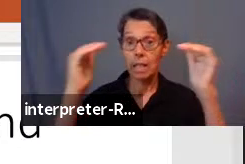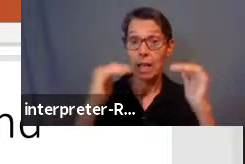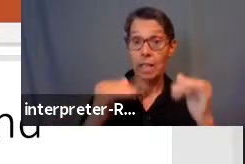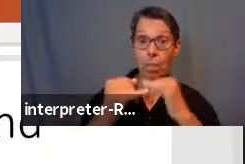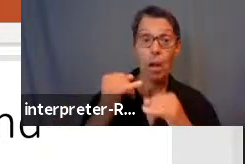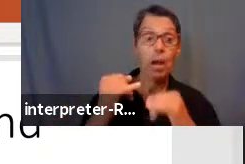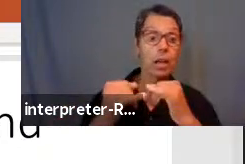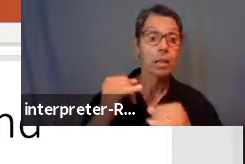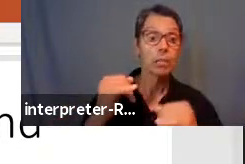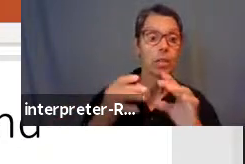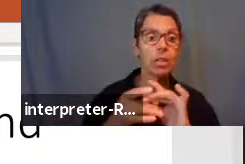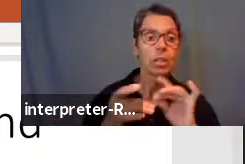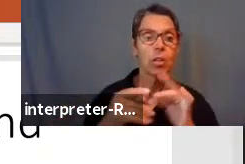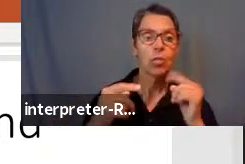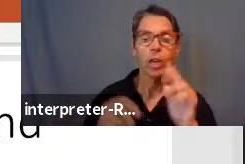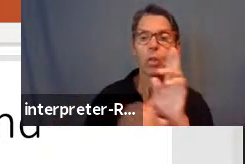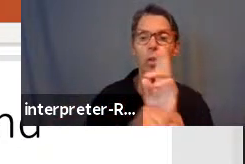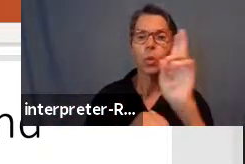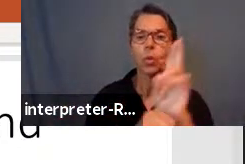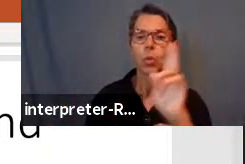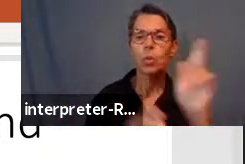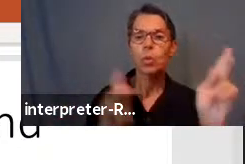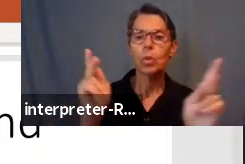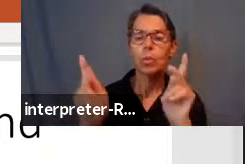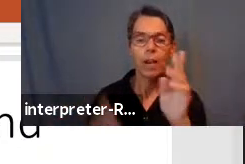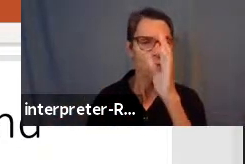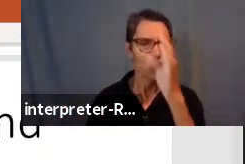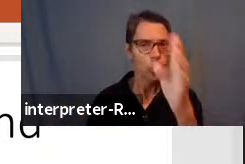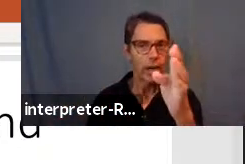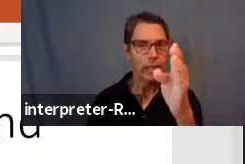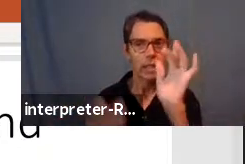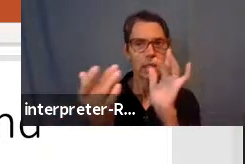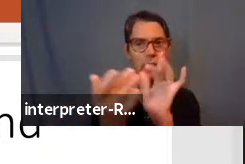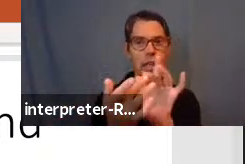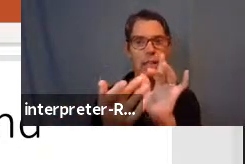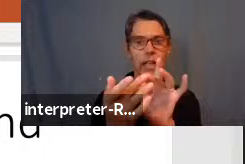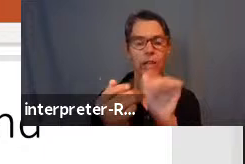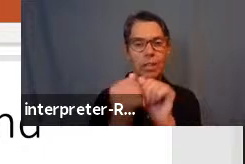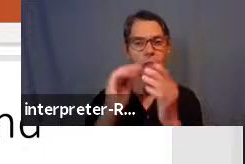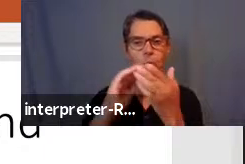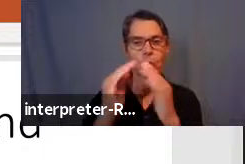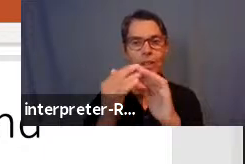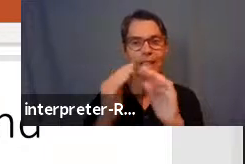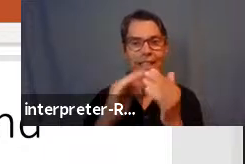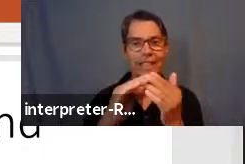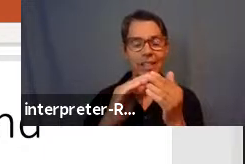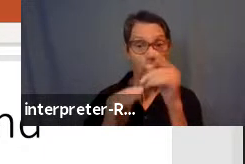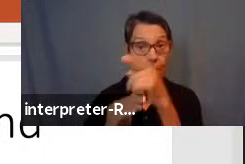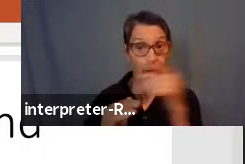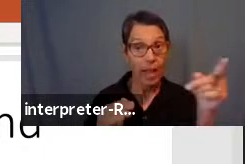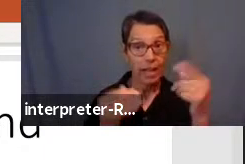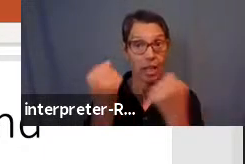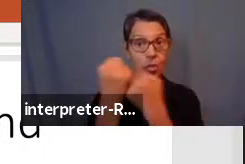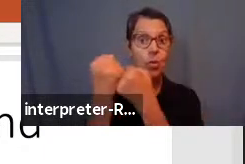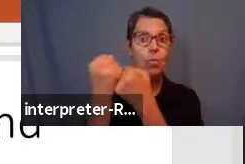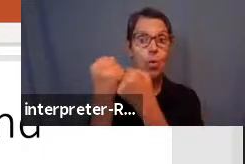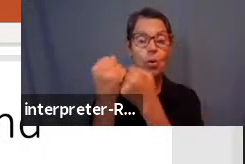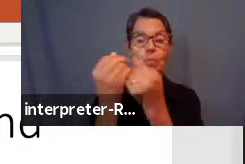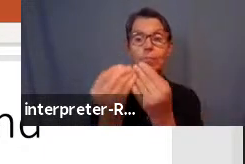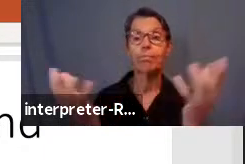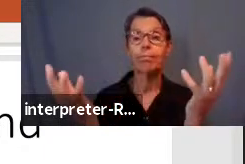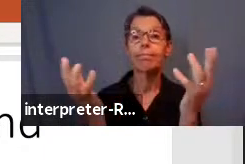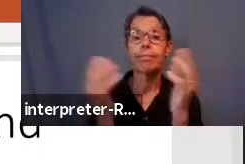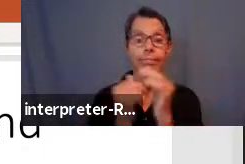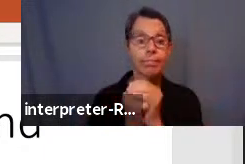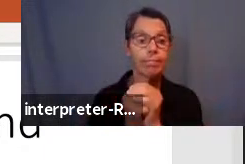slide here, trying to leverage those people who have direct contact with communities that can support dissemination. And there were a